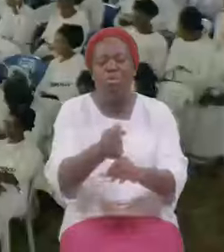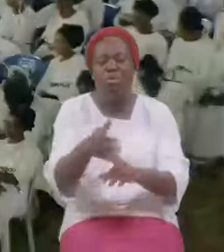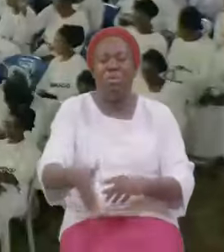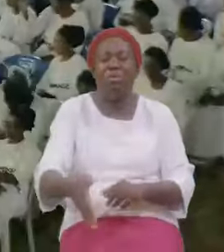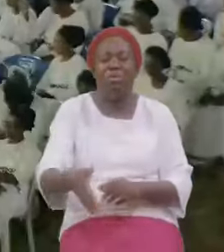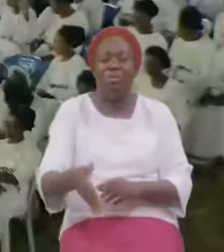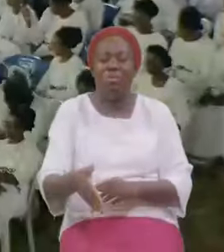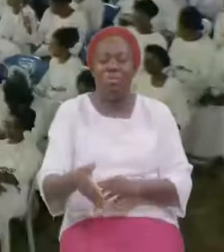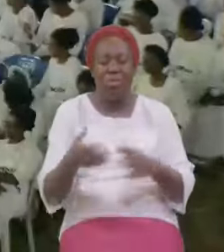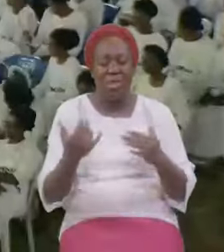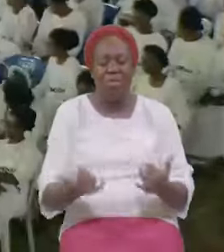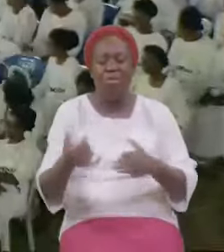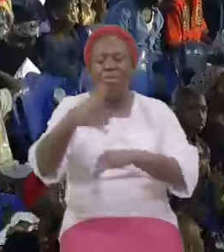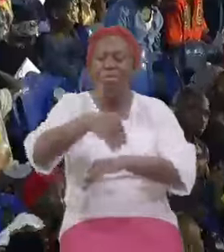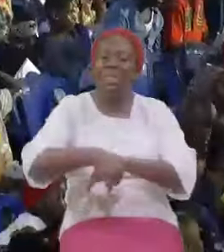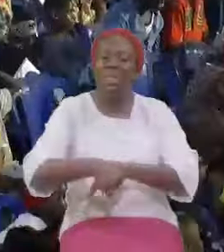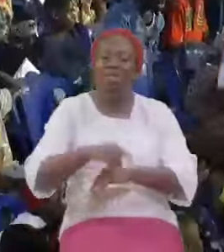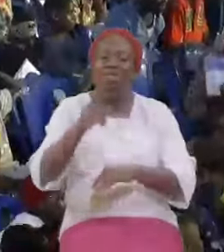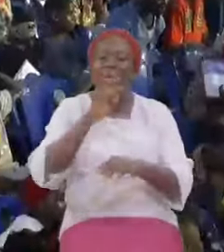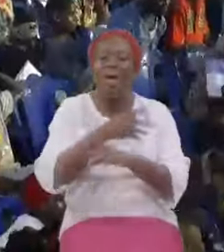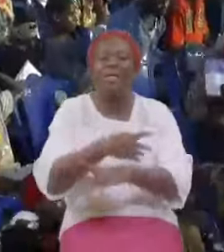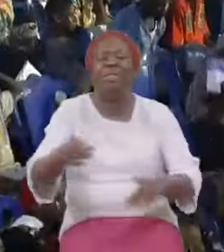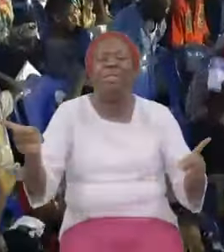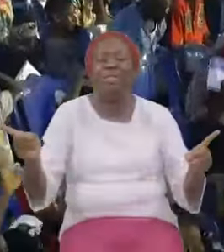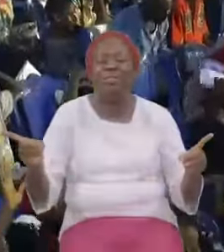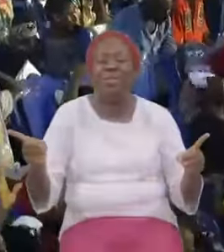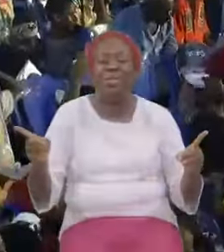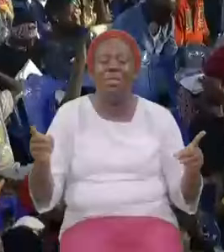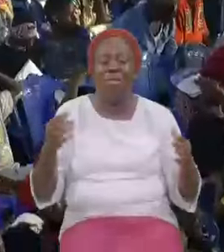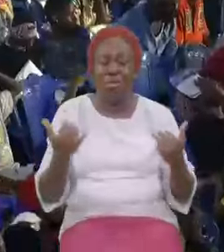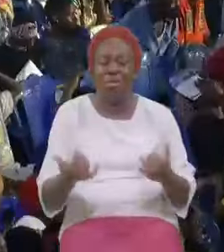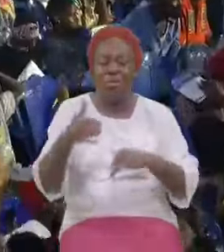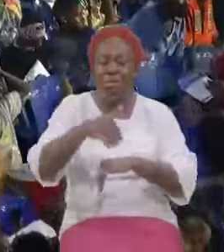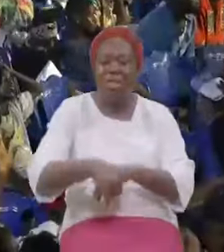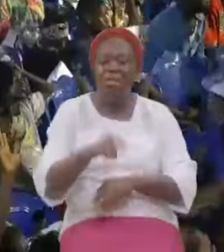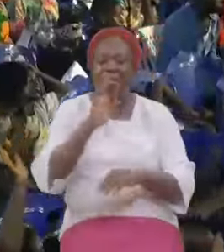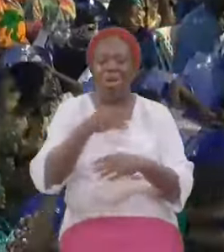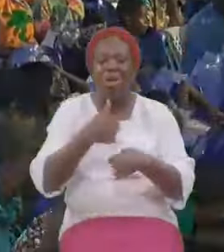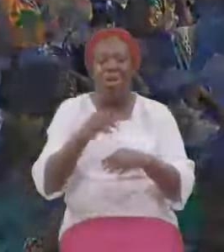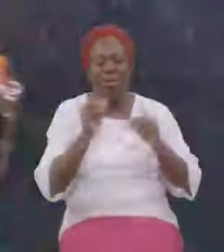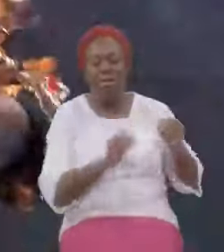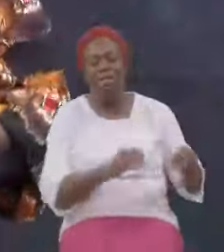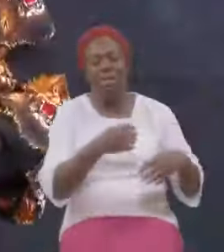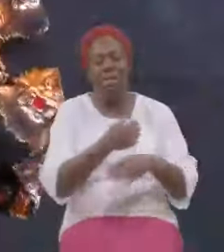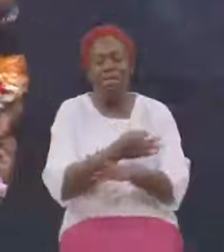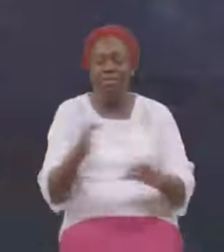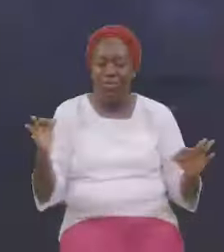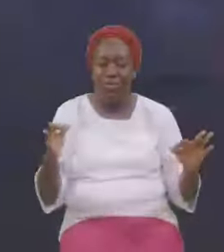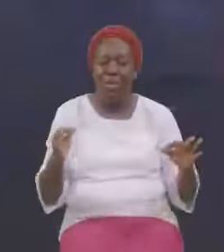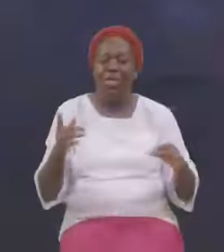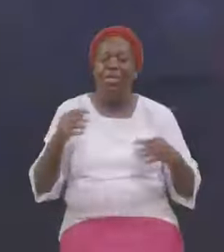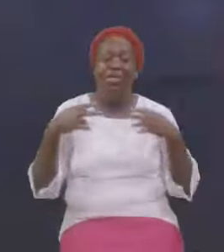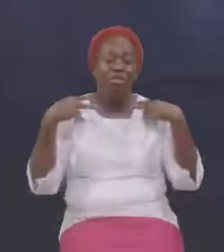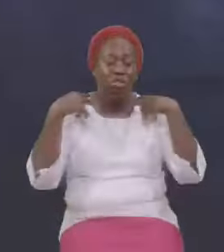Tonight, you are delivered. Tonight, you are set free. The yokes in your life, they